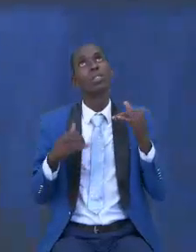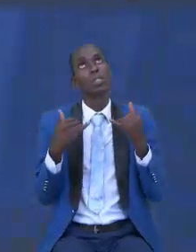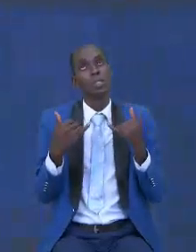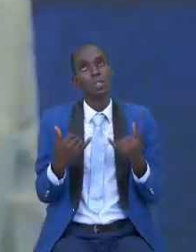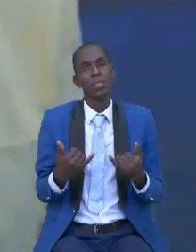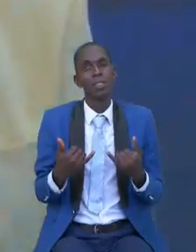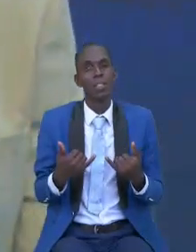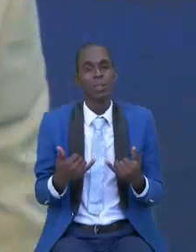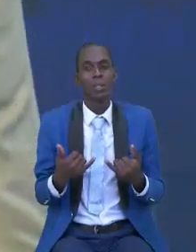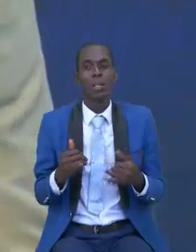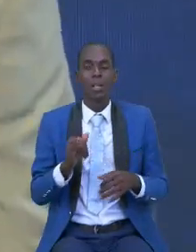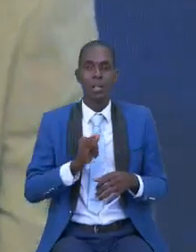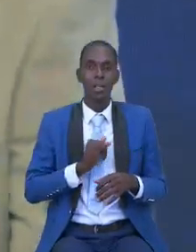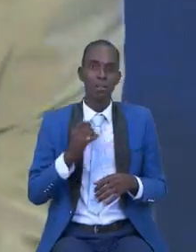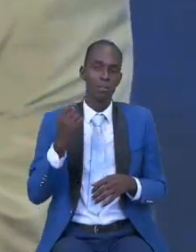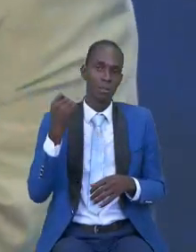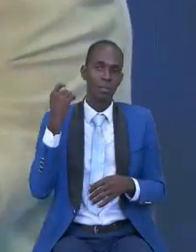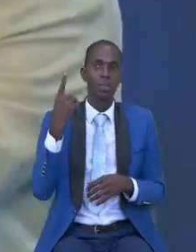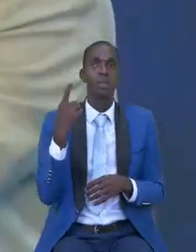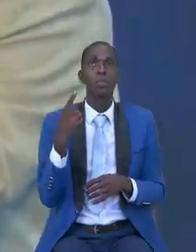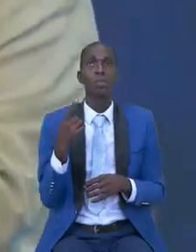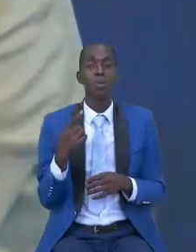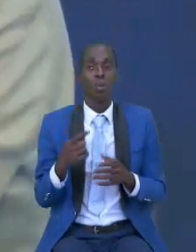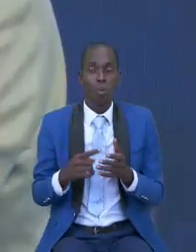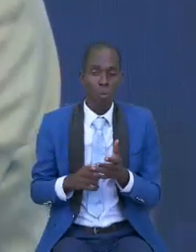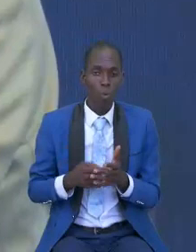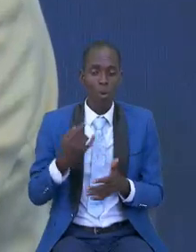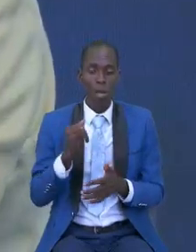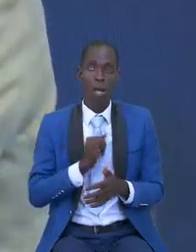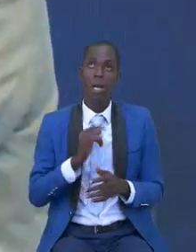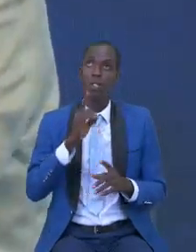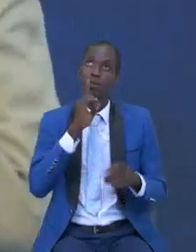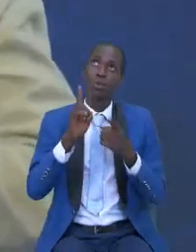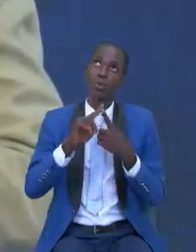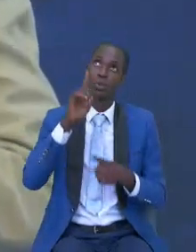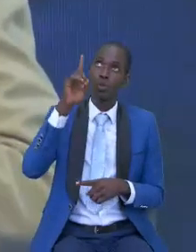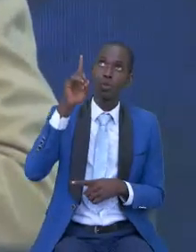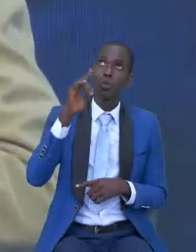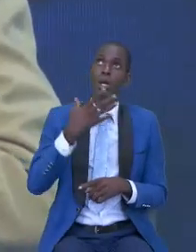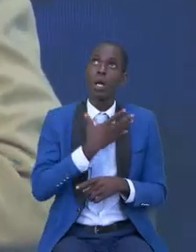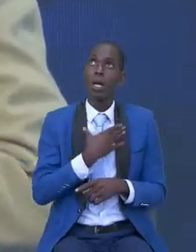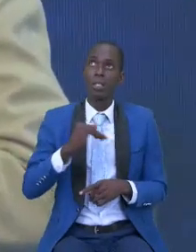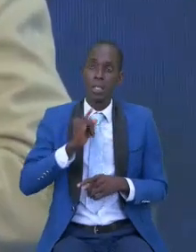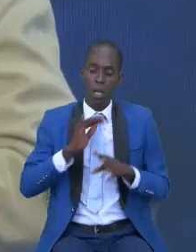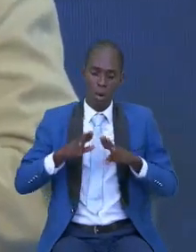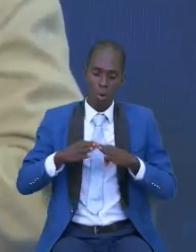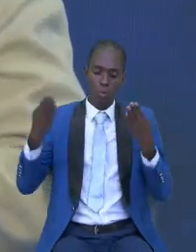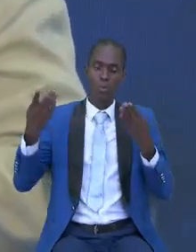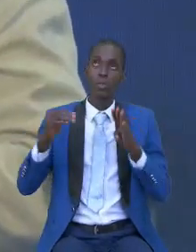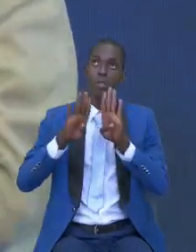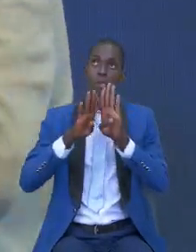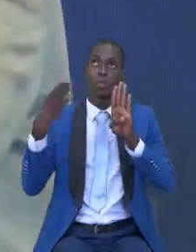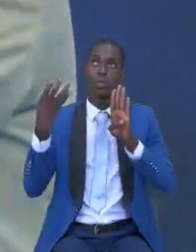I understand. The moment I say yes to you, and I open the doors of my